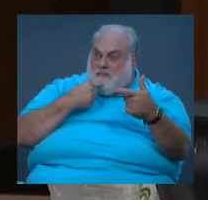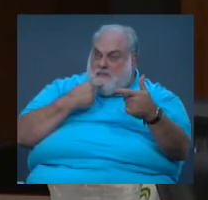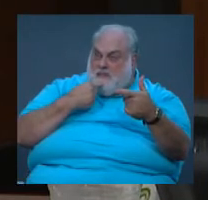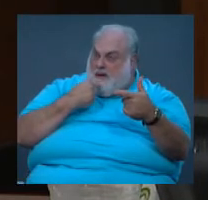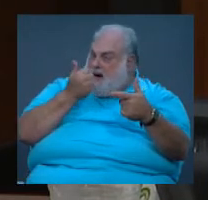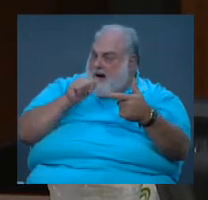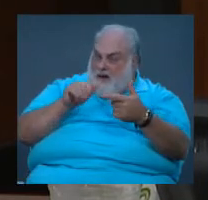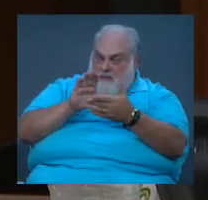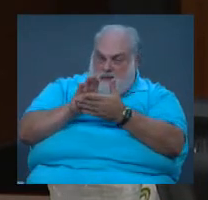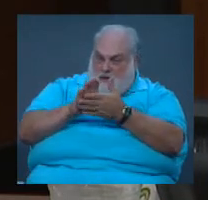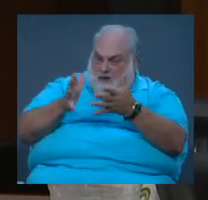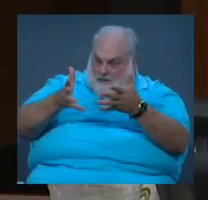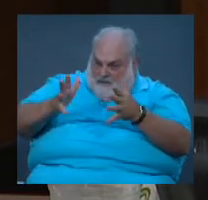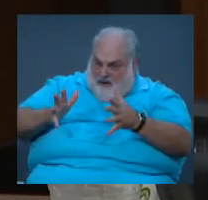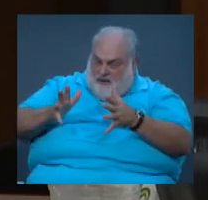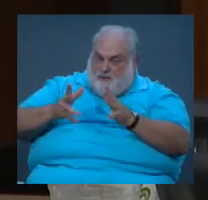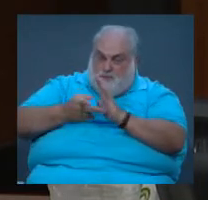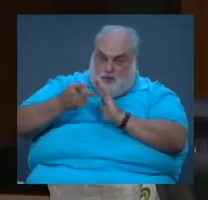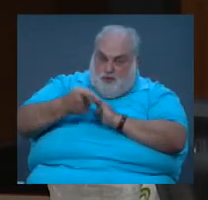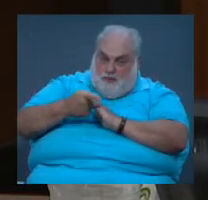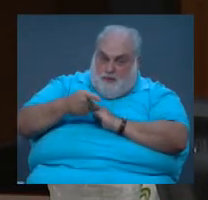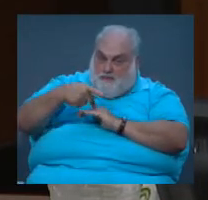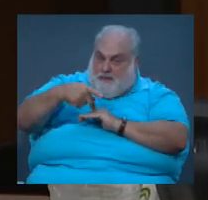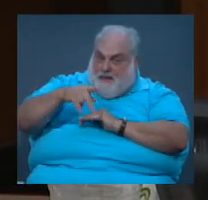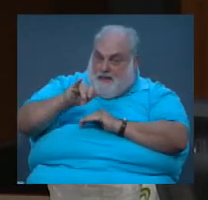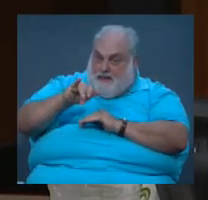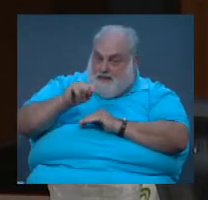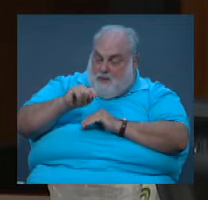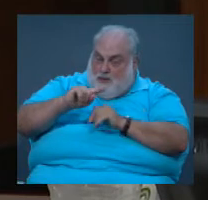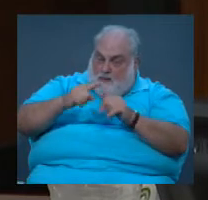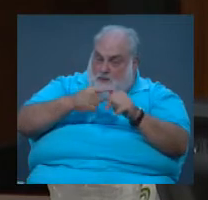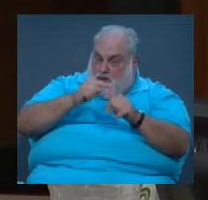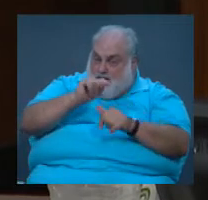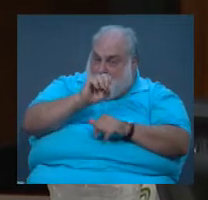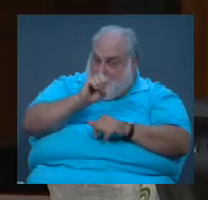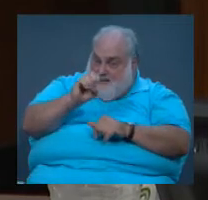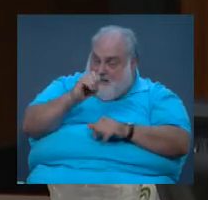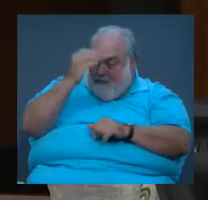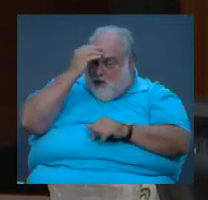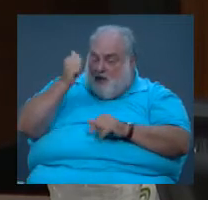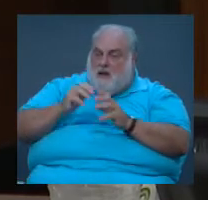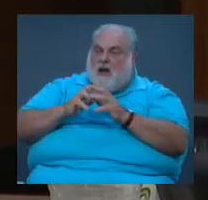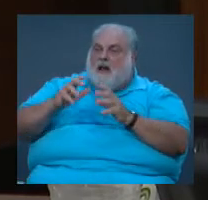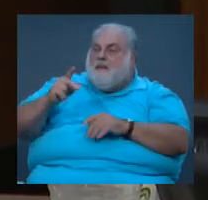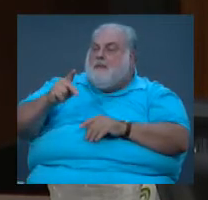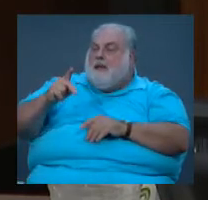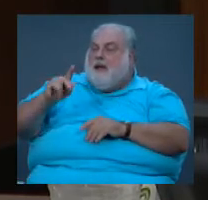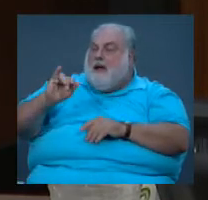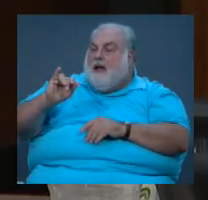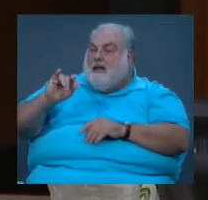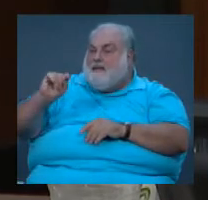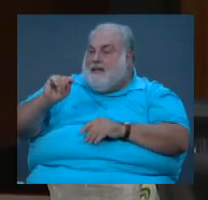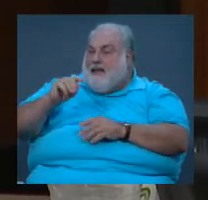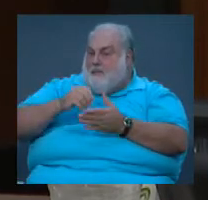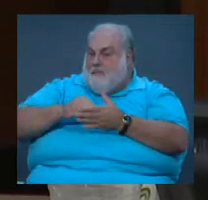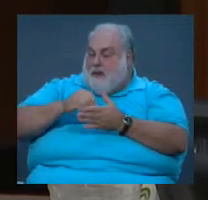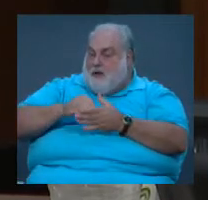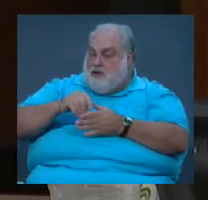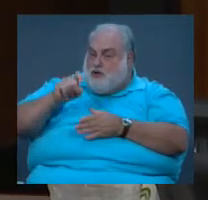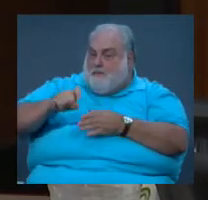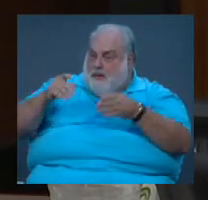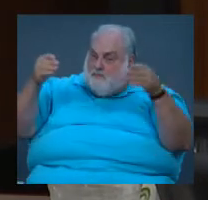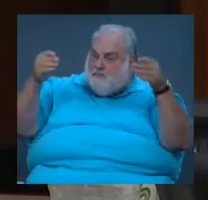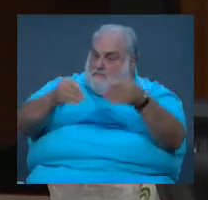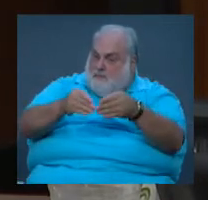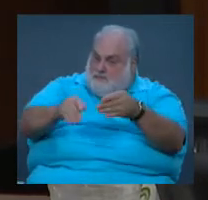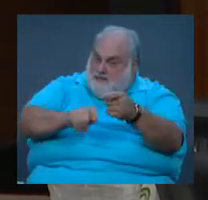after-school program from PIT funding with First Tee? Because a lot of our PIT funding should be